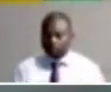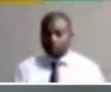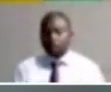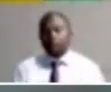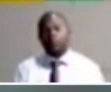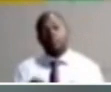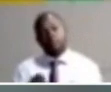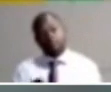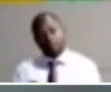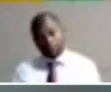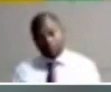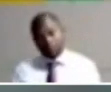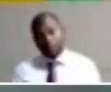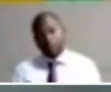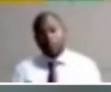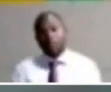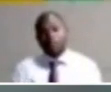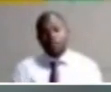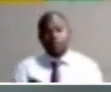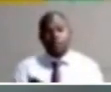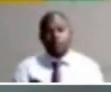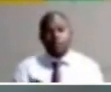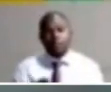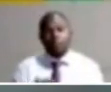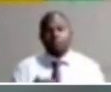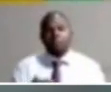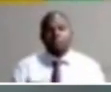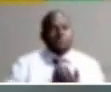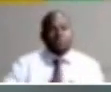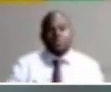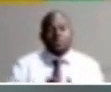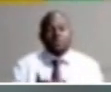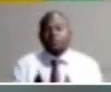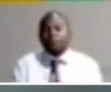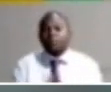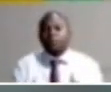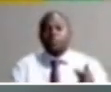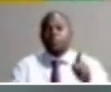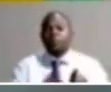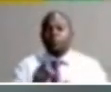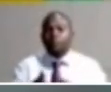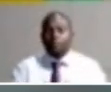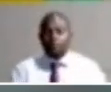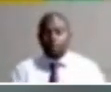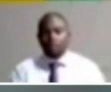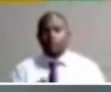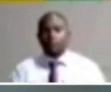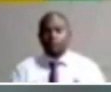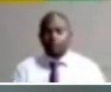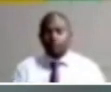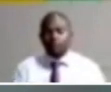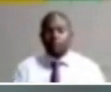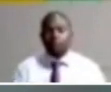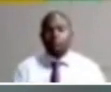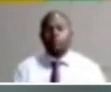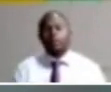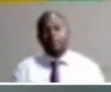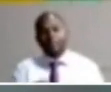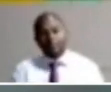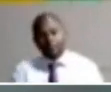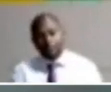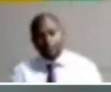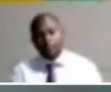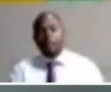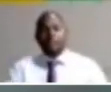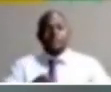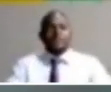course, through the carelessness of the general population of, for instance, polluting surfaces